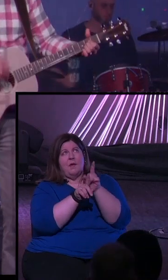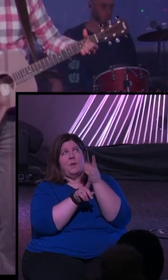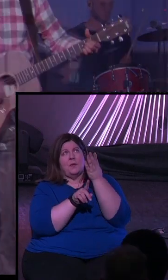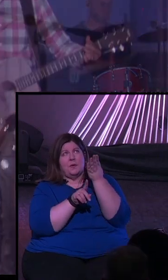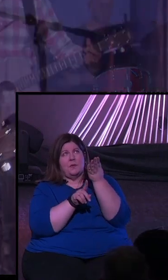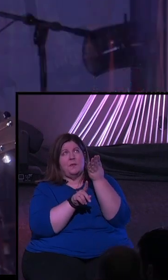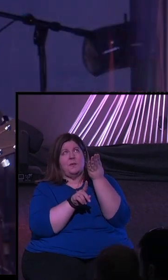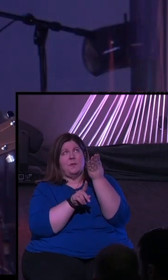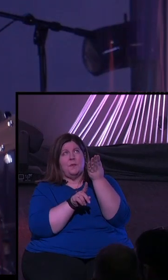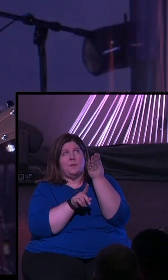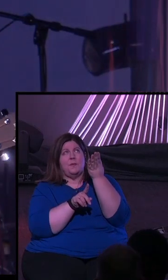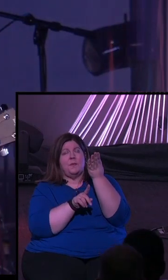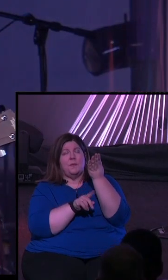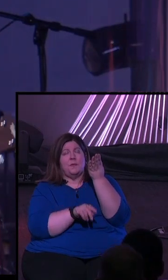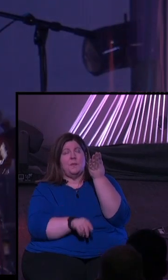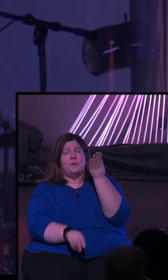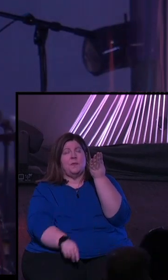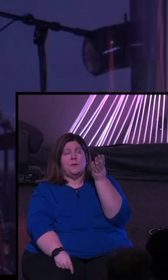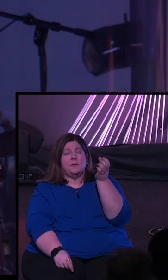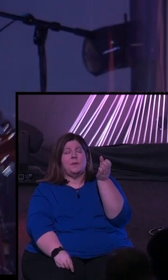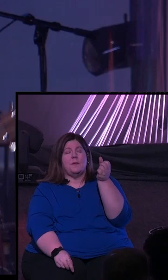follow you.